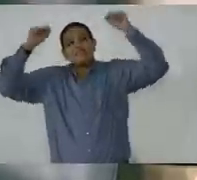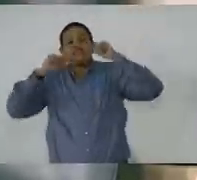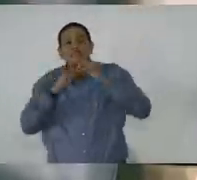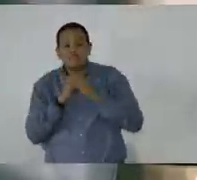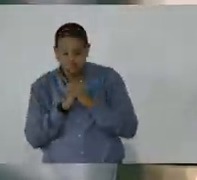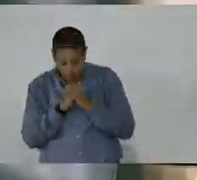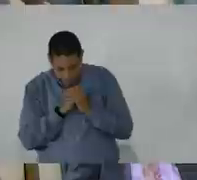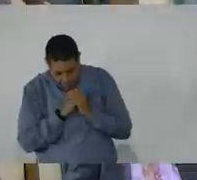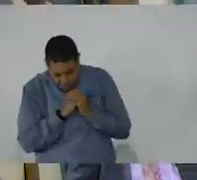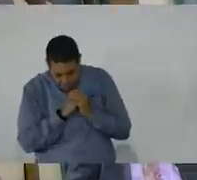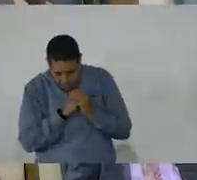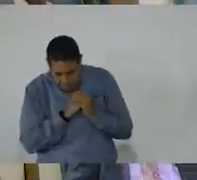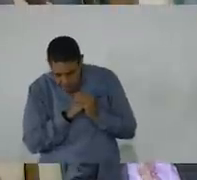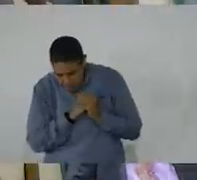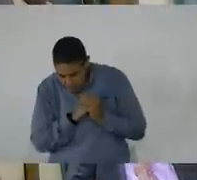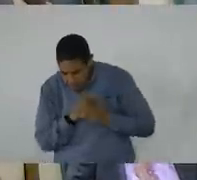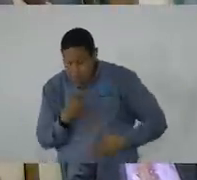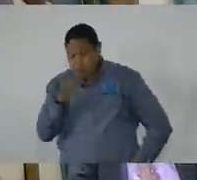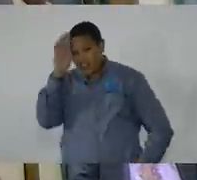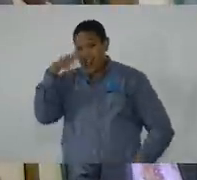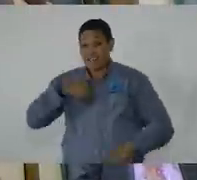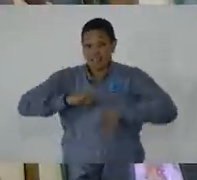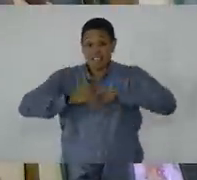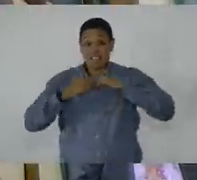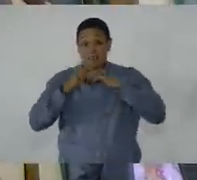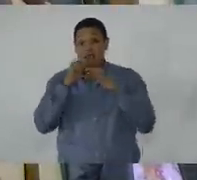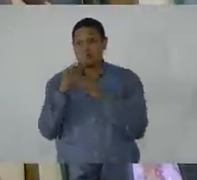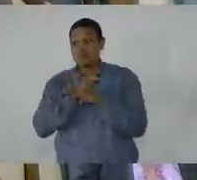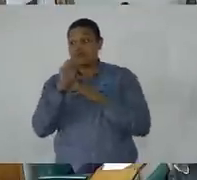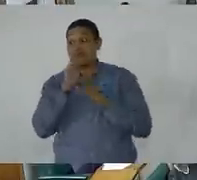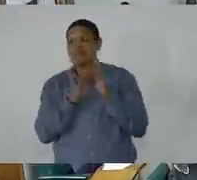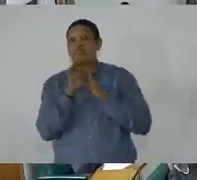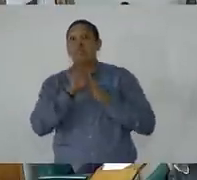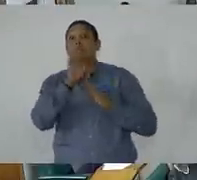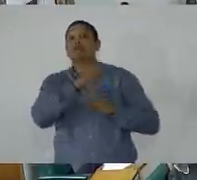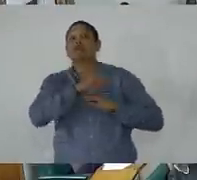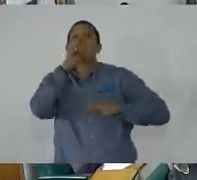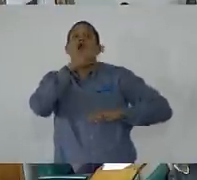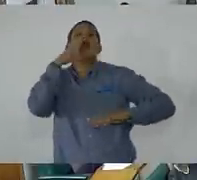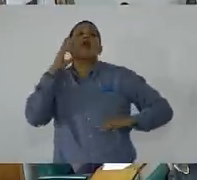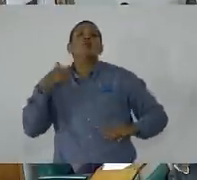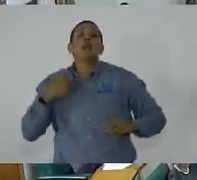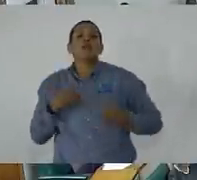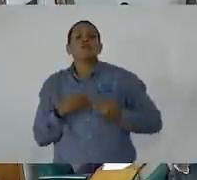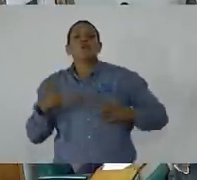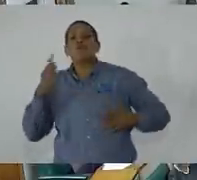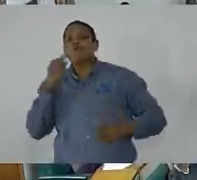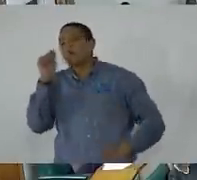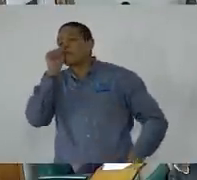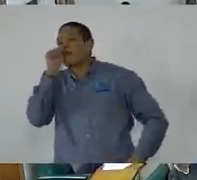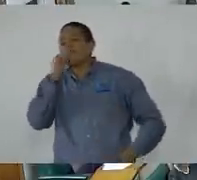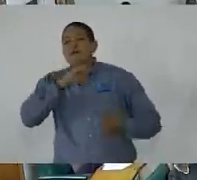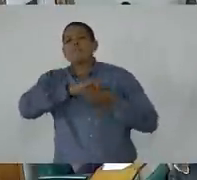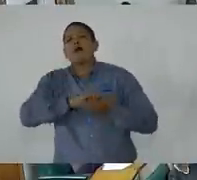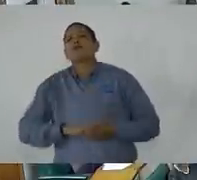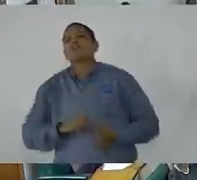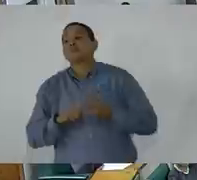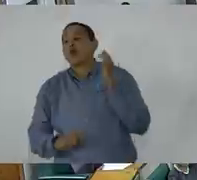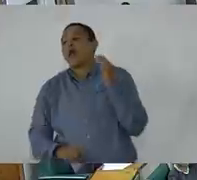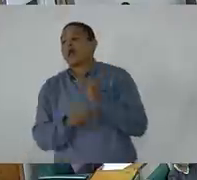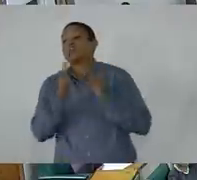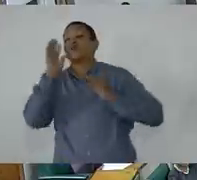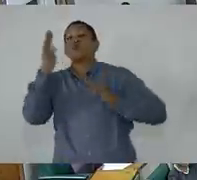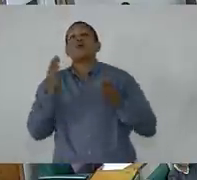We will have the establishment of the research and development station for aquaculture, which has a scope for private partnership, and we'll also